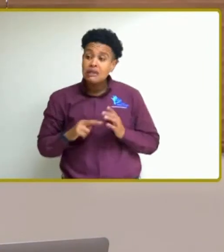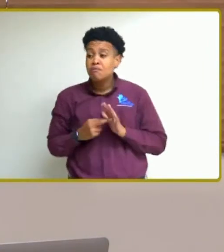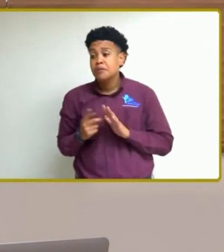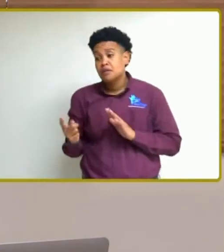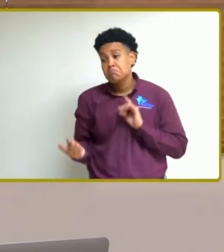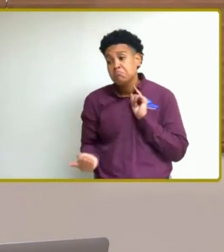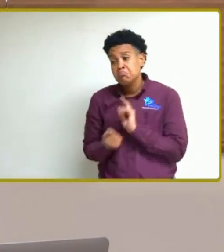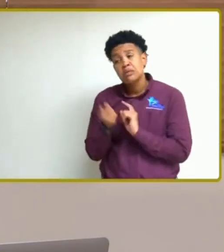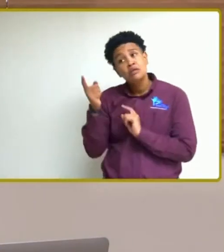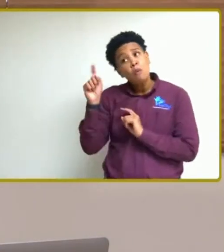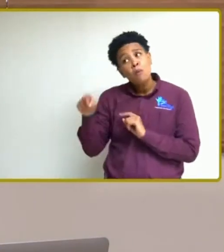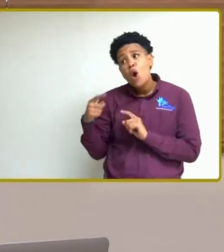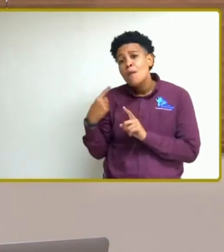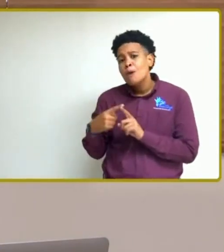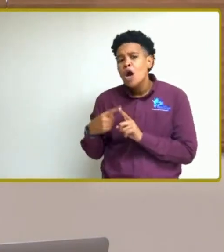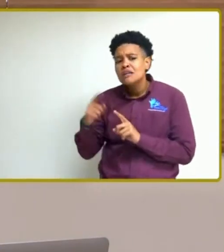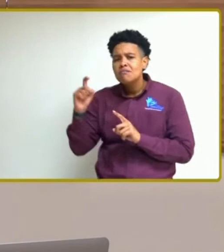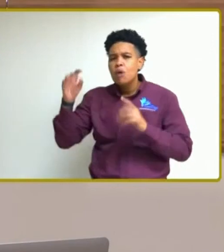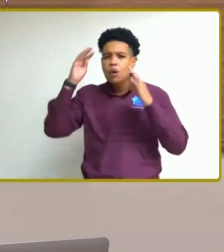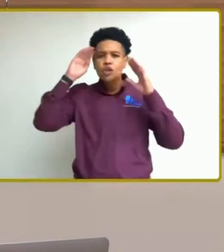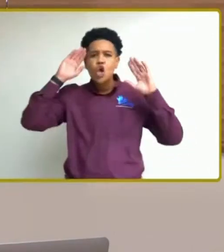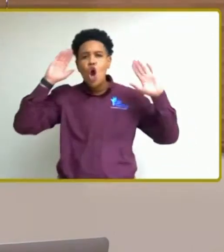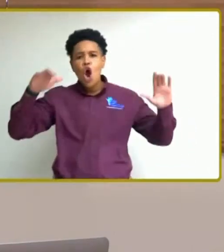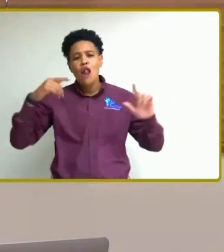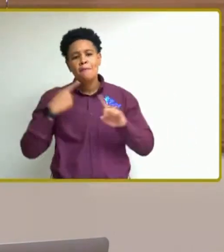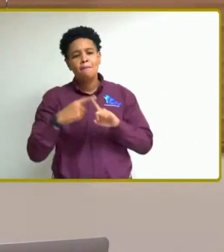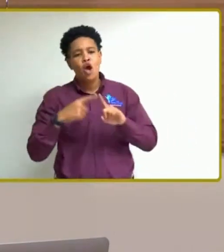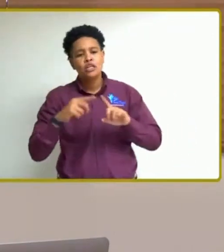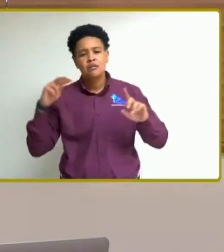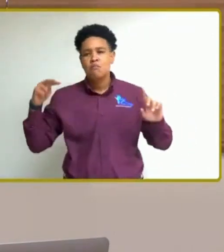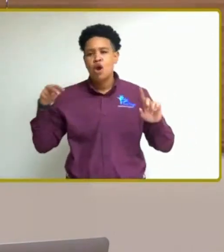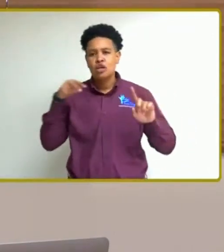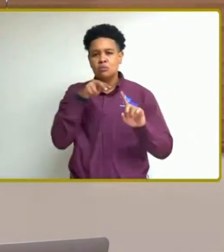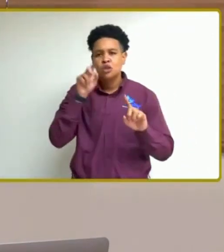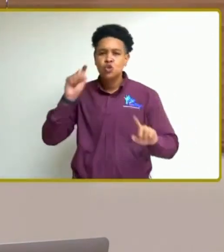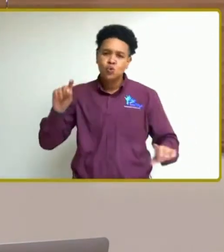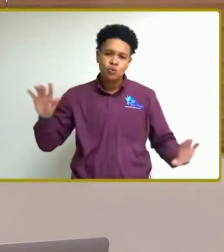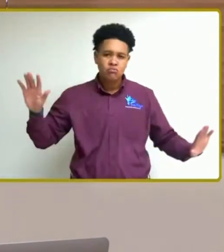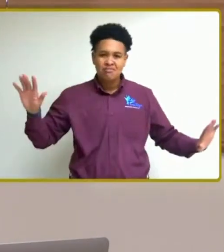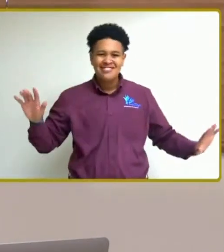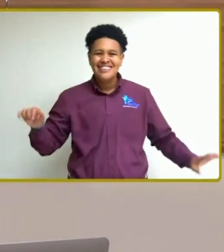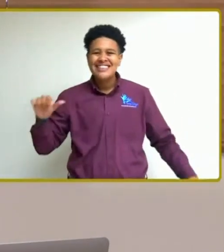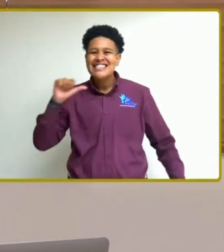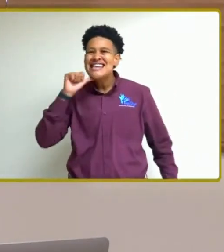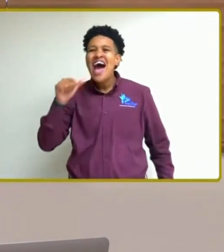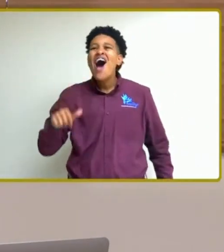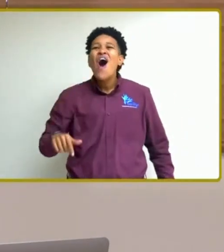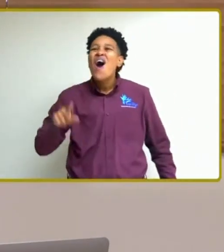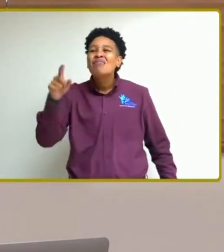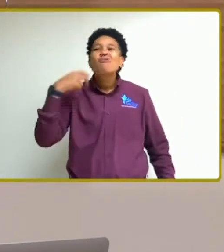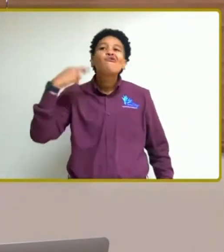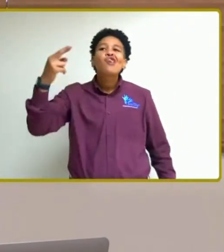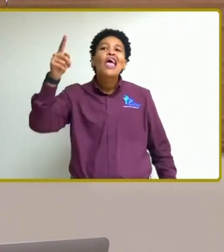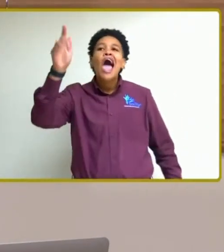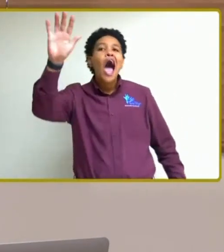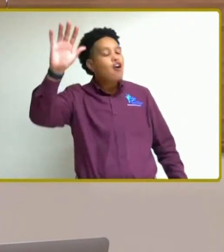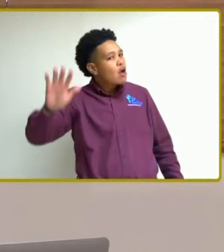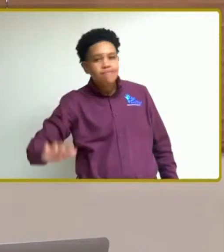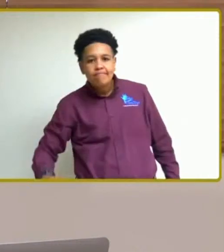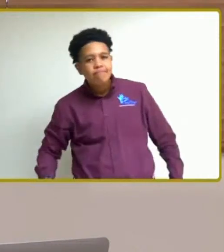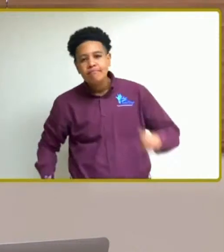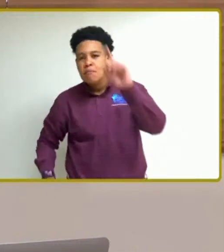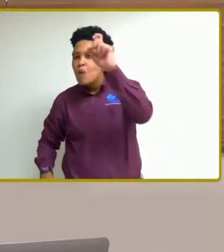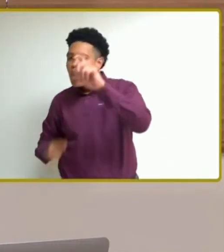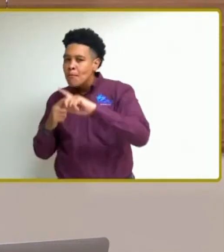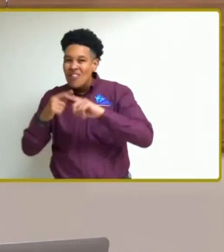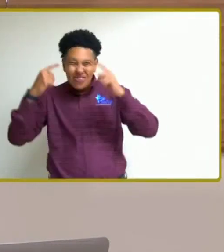in contact with as positive, and that should drive the precautions. That should drive people